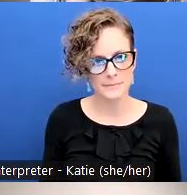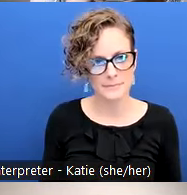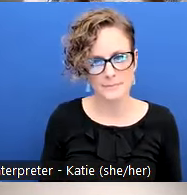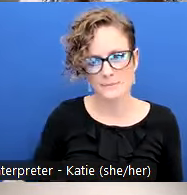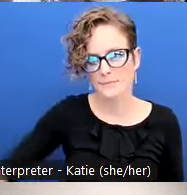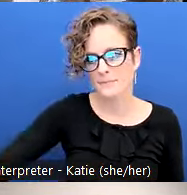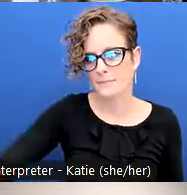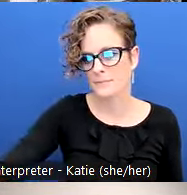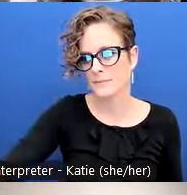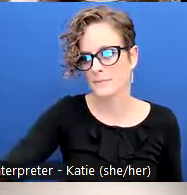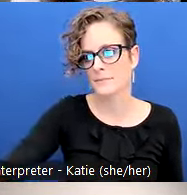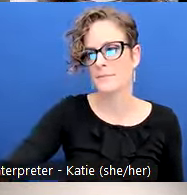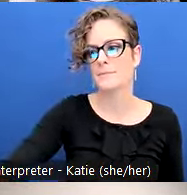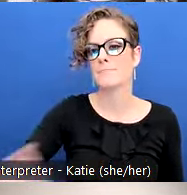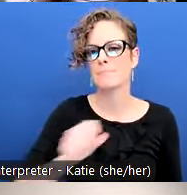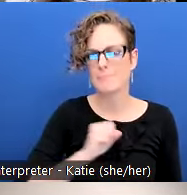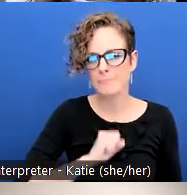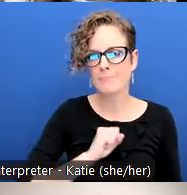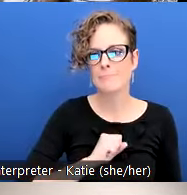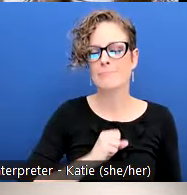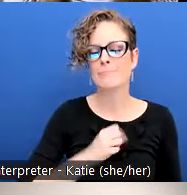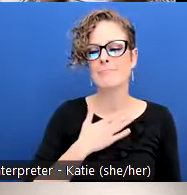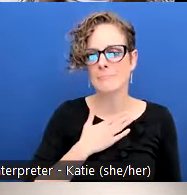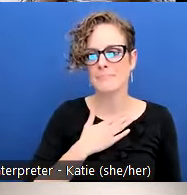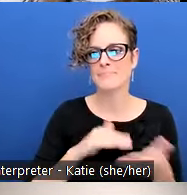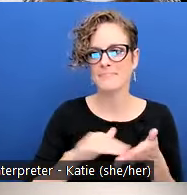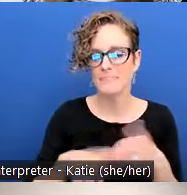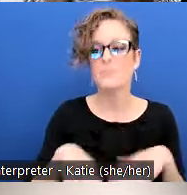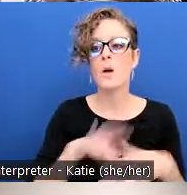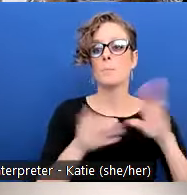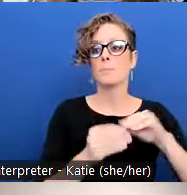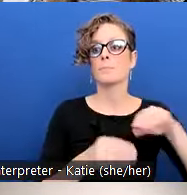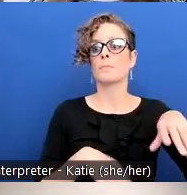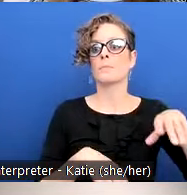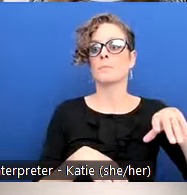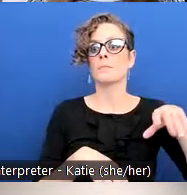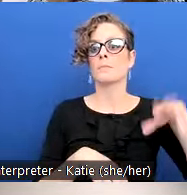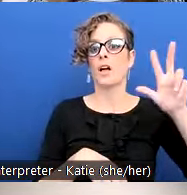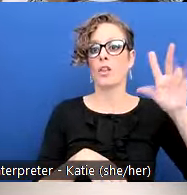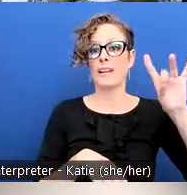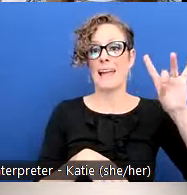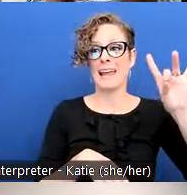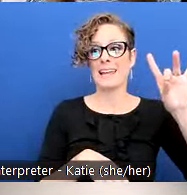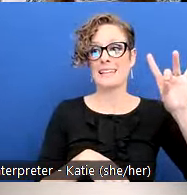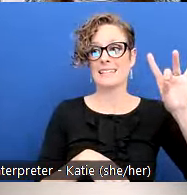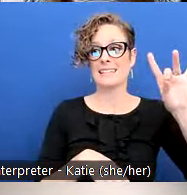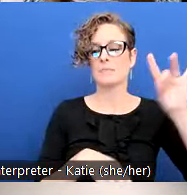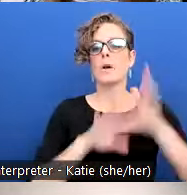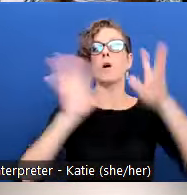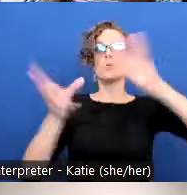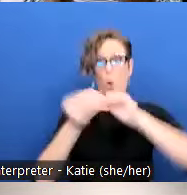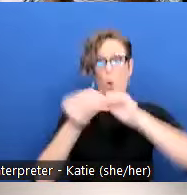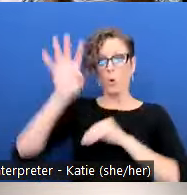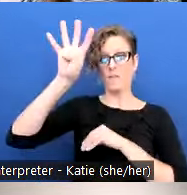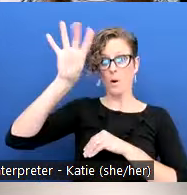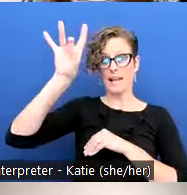million. The bulk of that, $38 million, will be going to the Department of Criminal Justice.